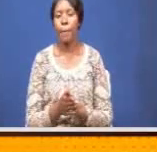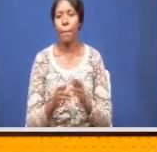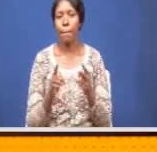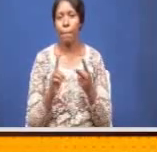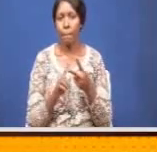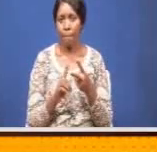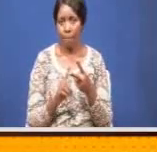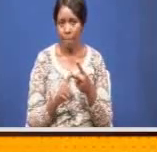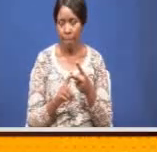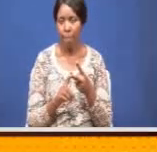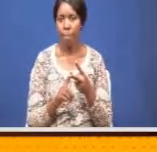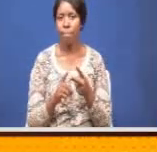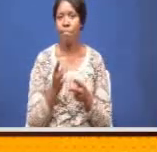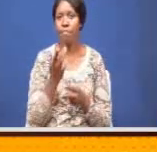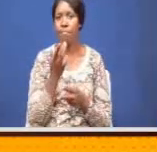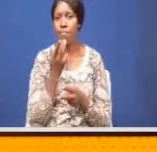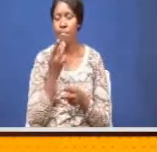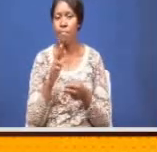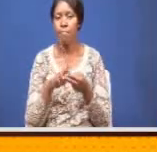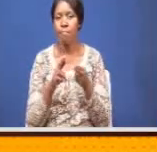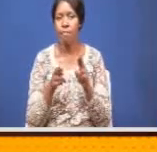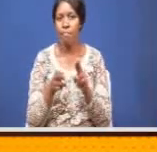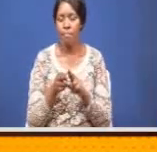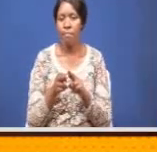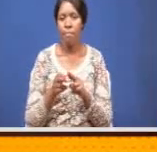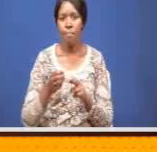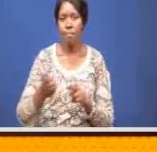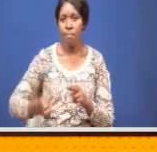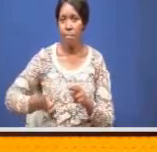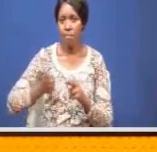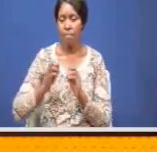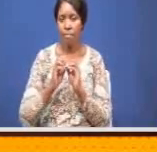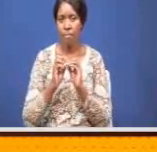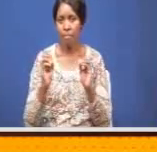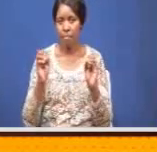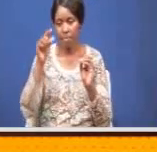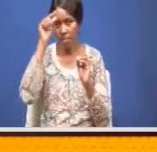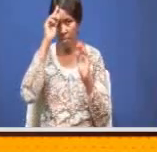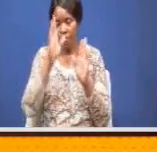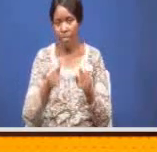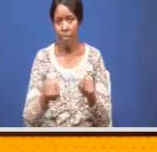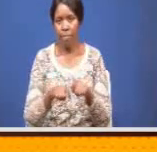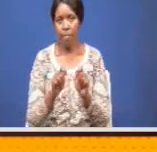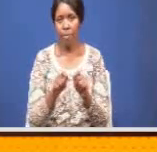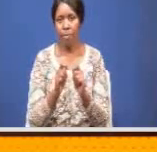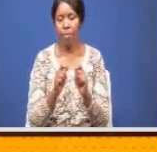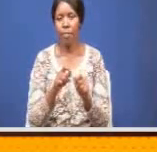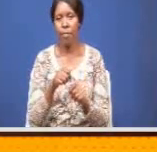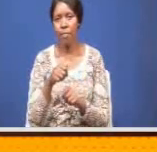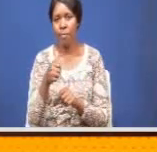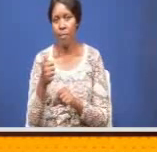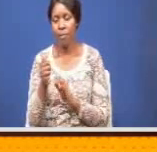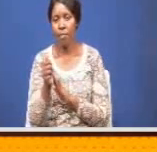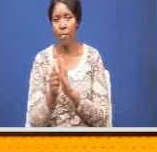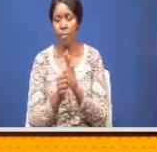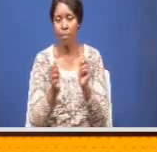Speaker, nepotism and related unethical practices. The governor has grossly violated, among others, articles